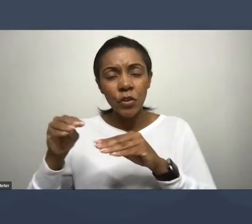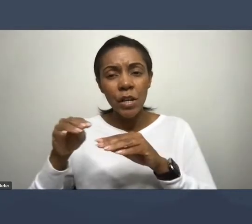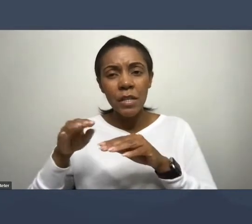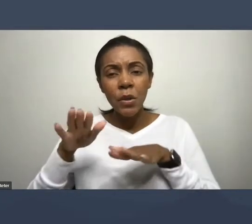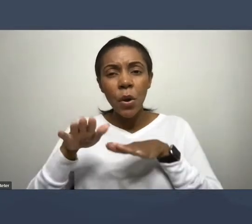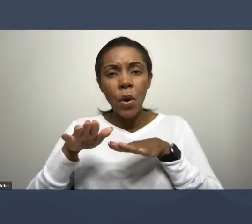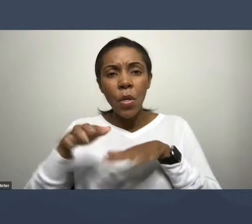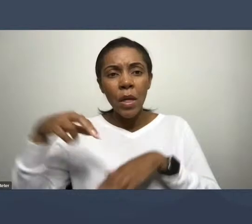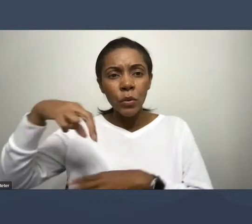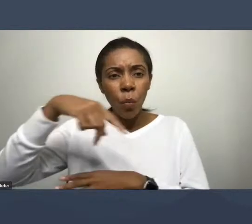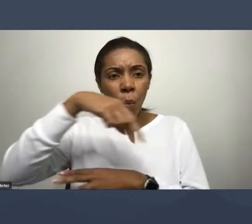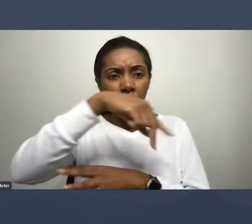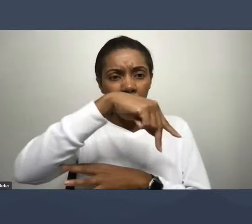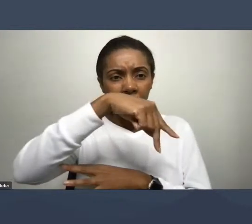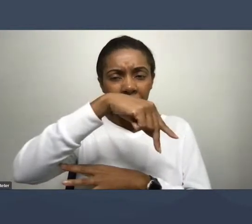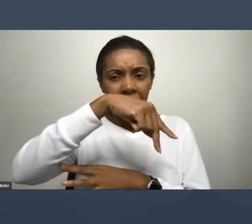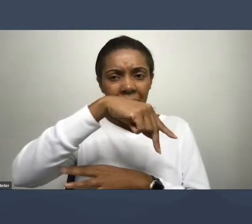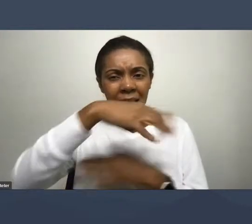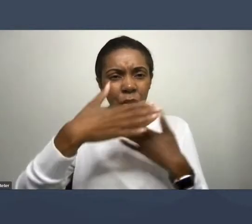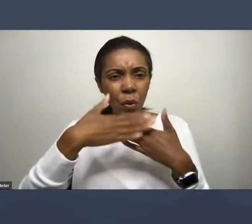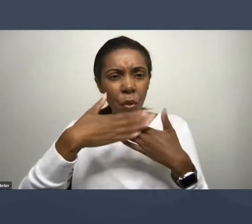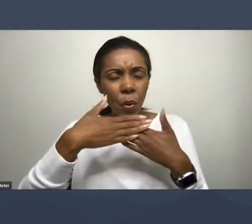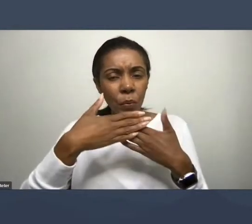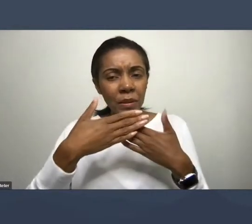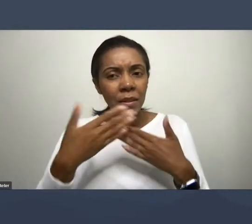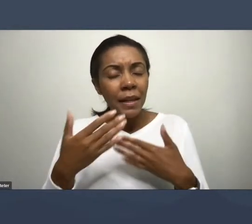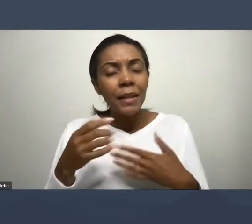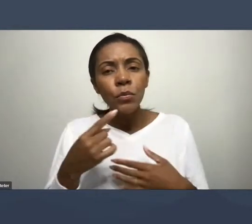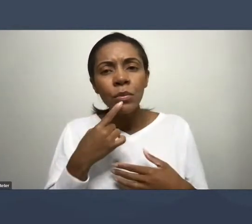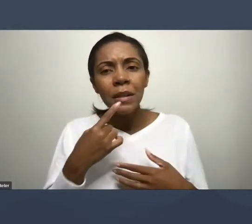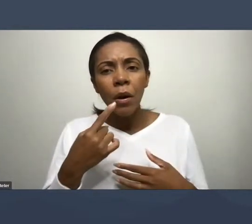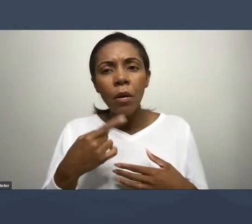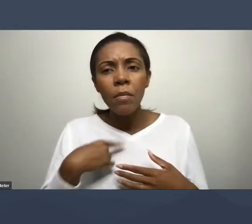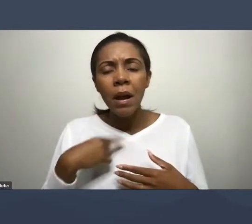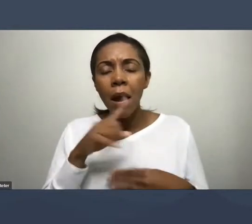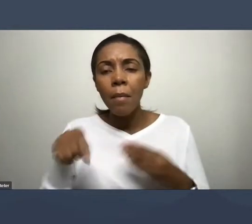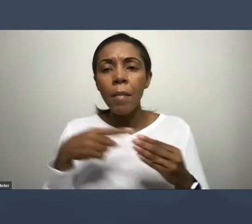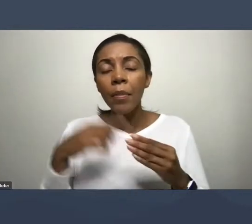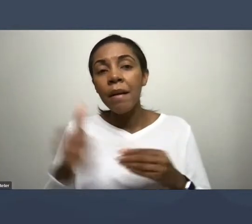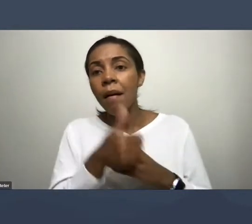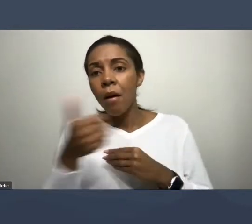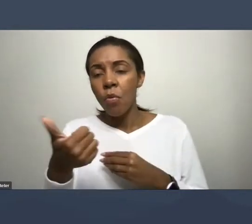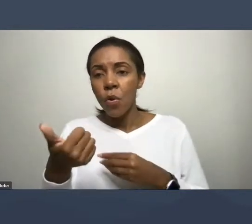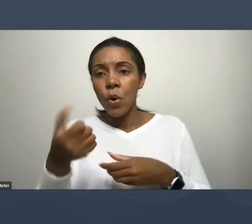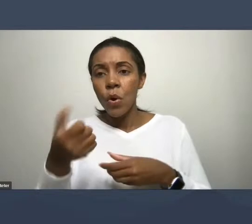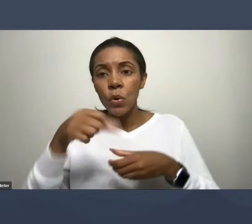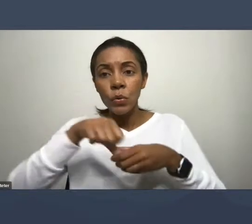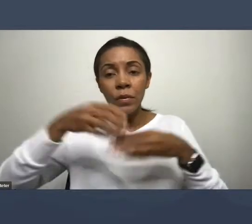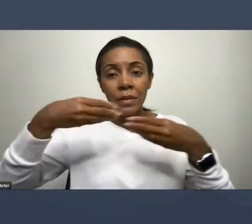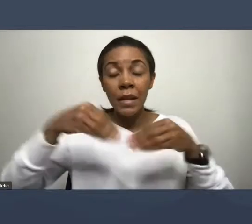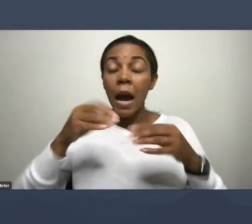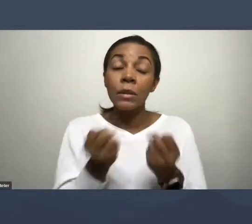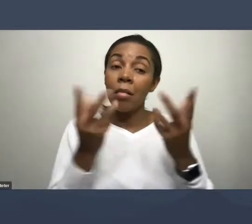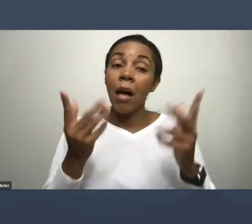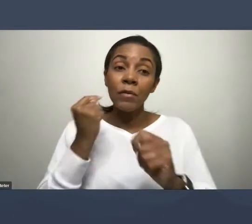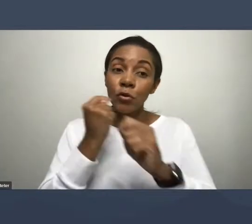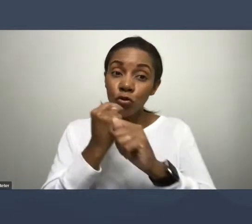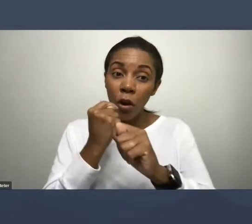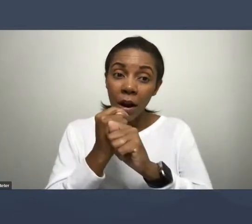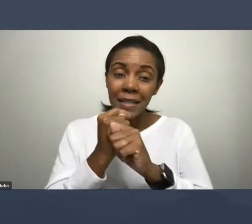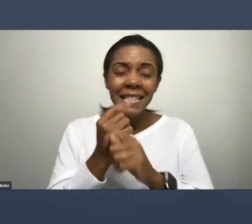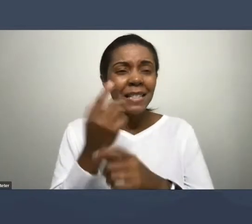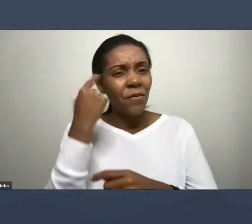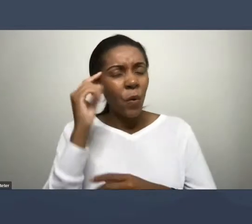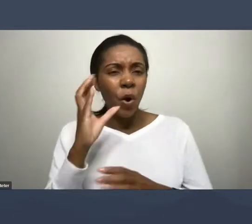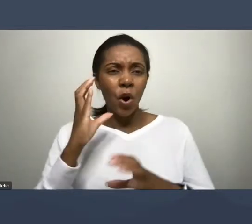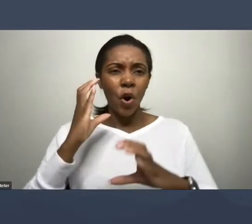distance that's close to it. Can you tell us about the other service stations in that area? I know there's plenty of trucks in the area. Is it for